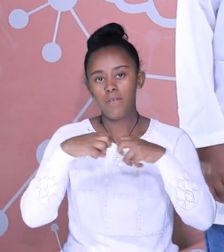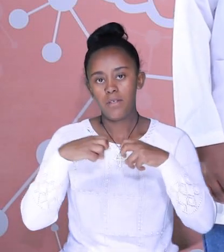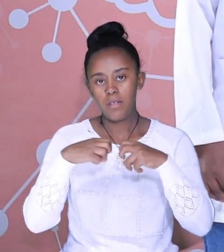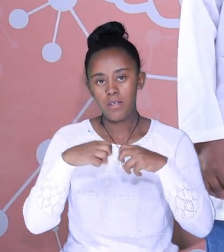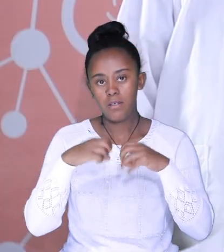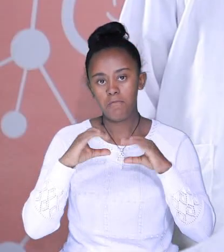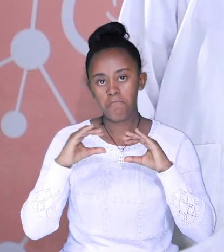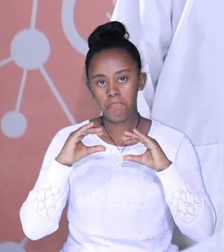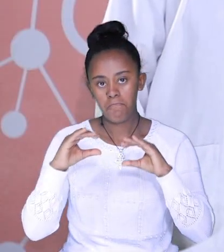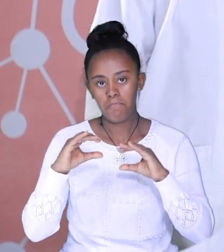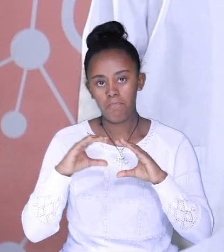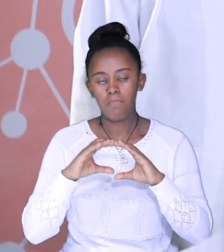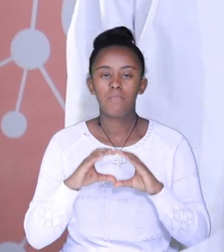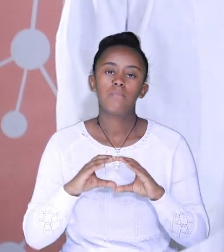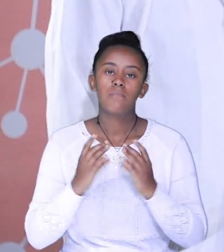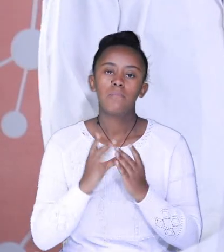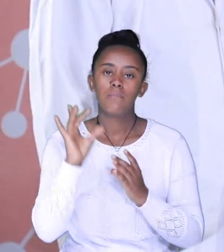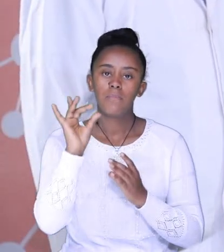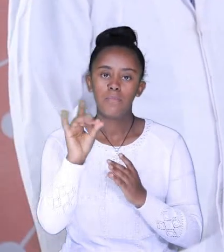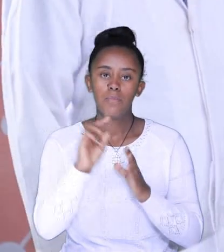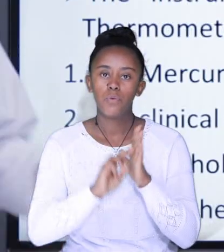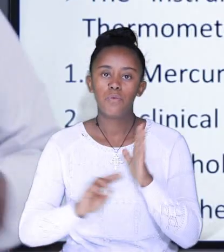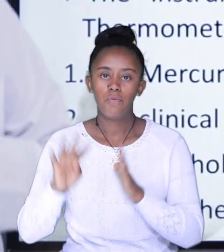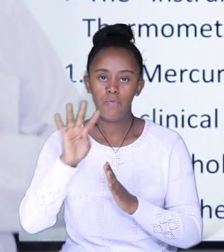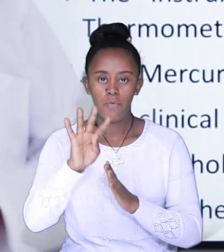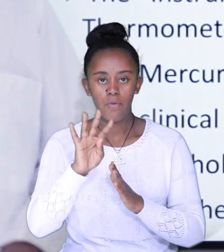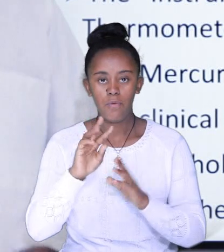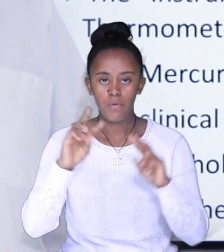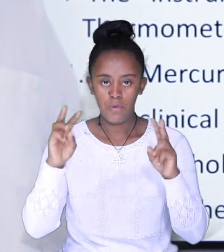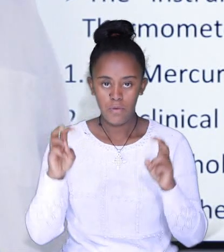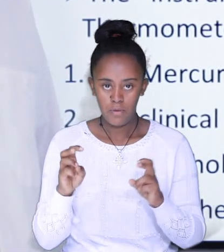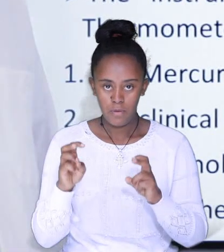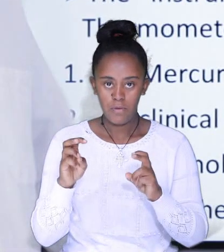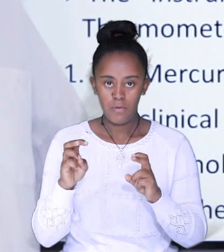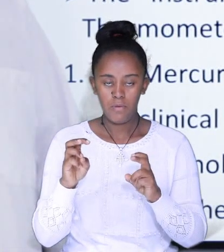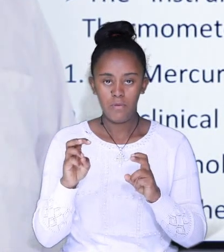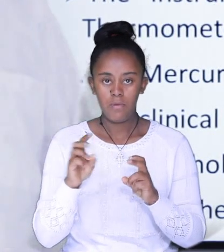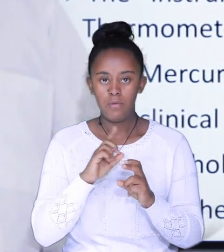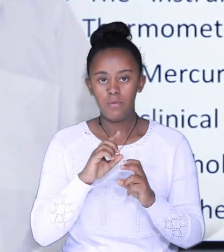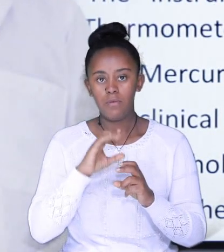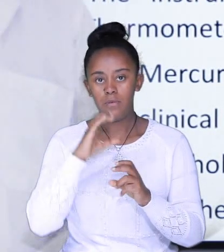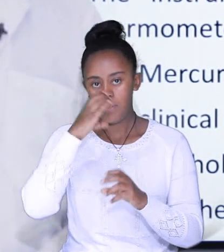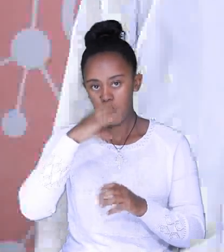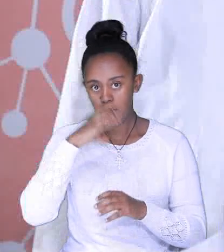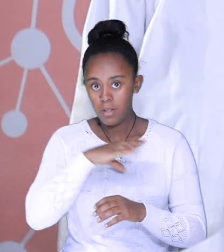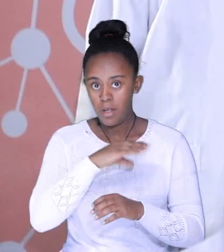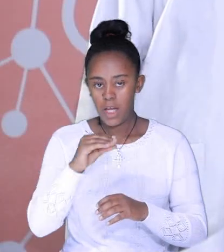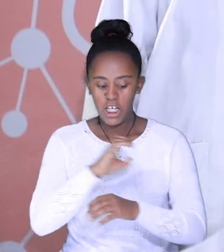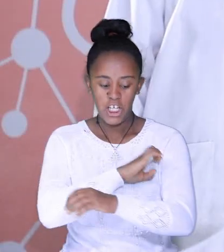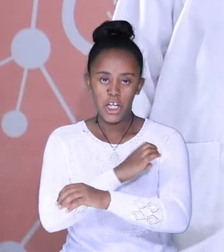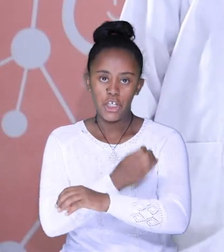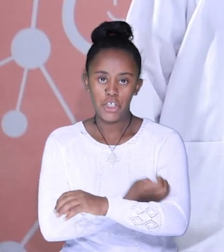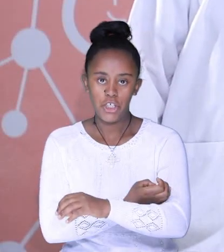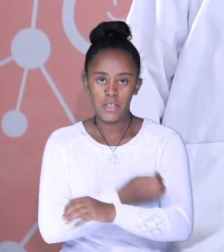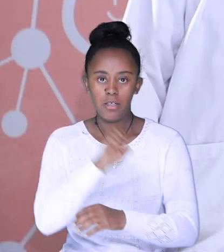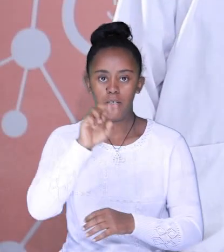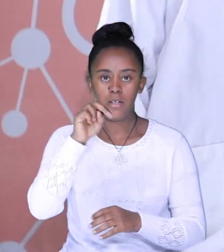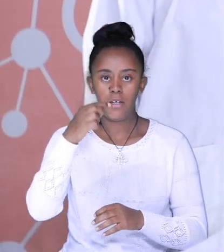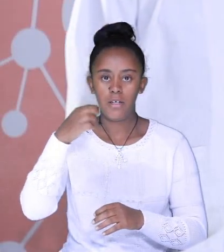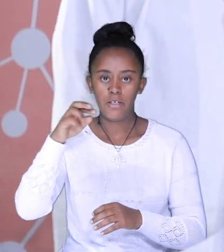8, Unit 4. The topic of Unit 4 is heat and energy. Before